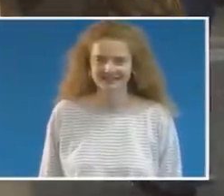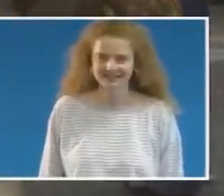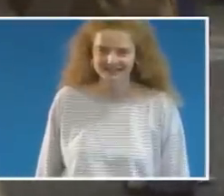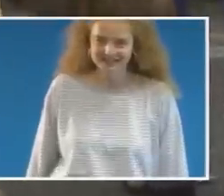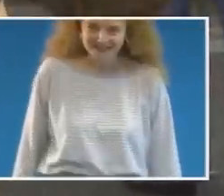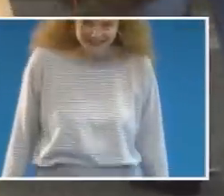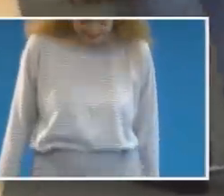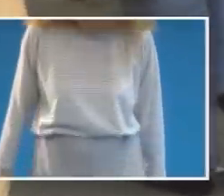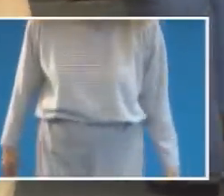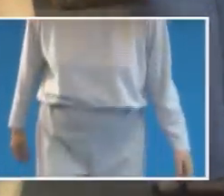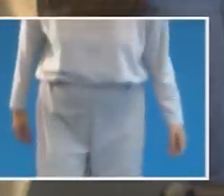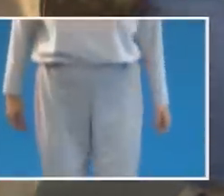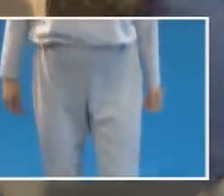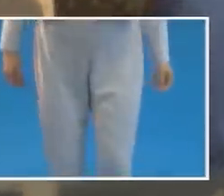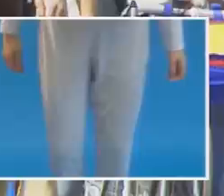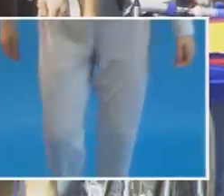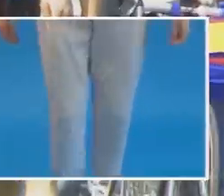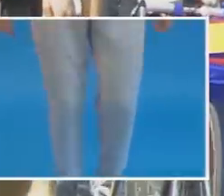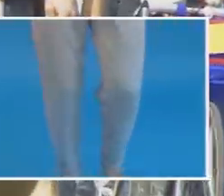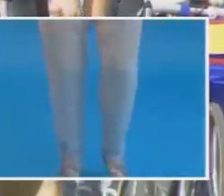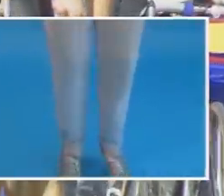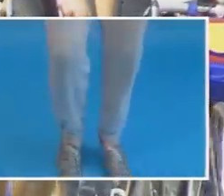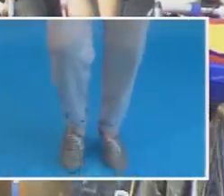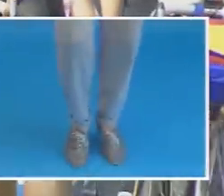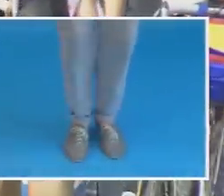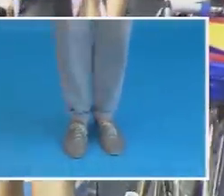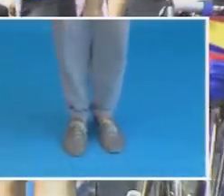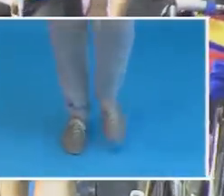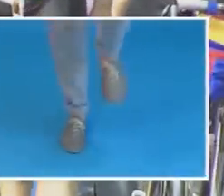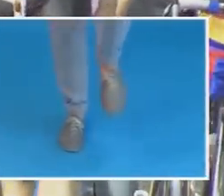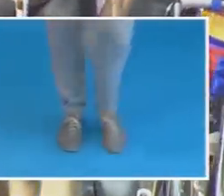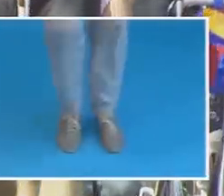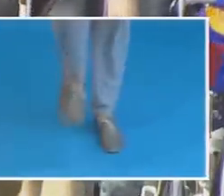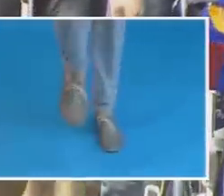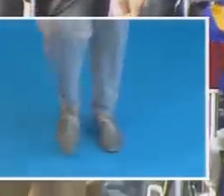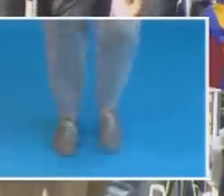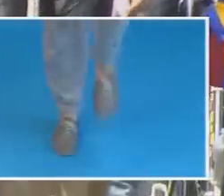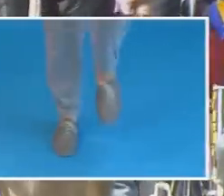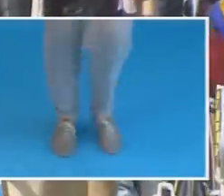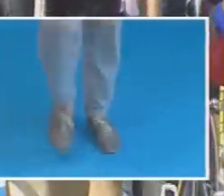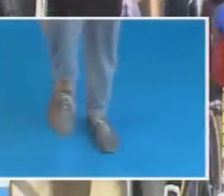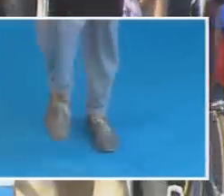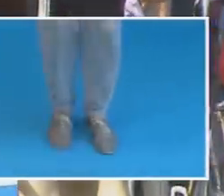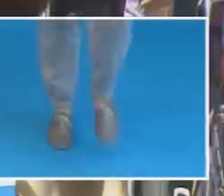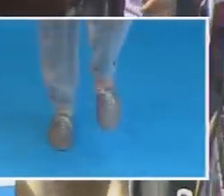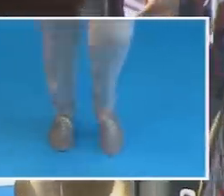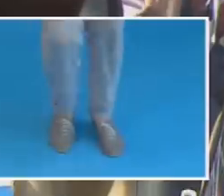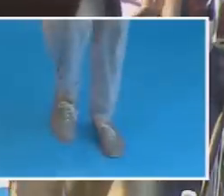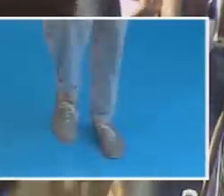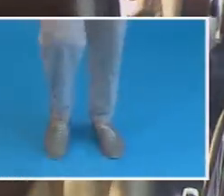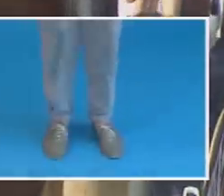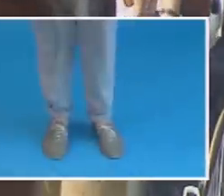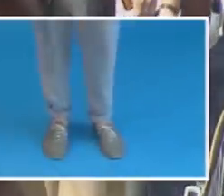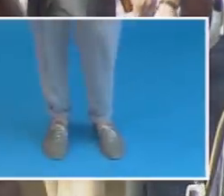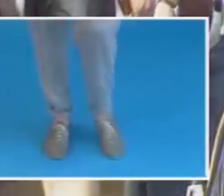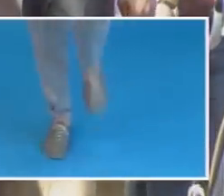Can you walk on tiptoe as softly as a cat? Can you stamp along the road, stamp, stamp, stamp like